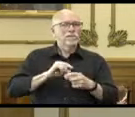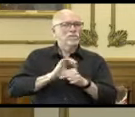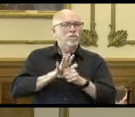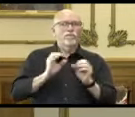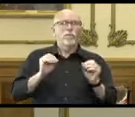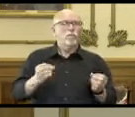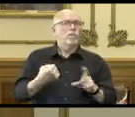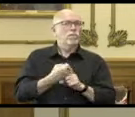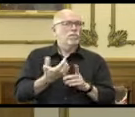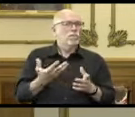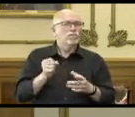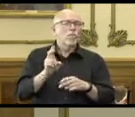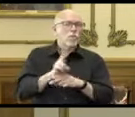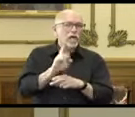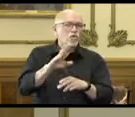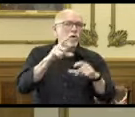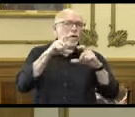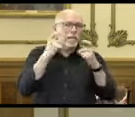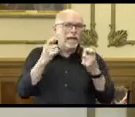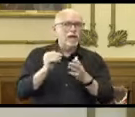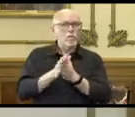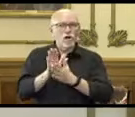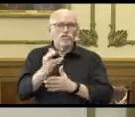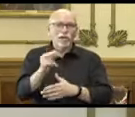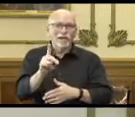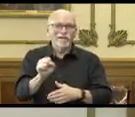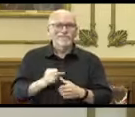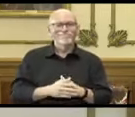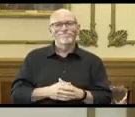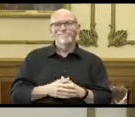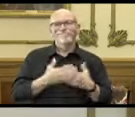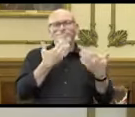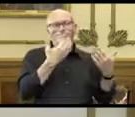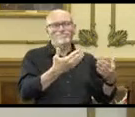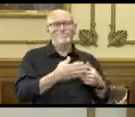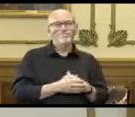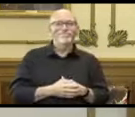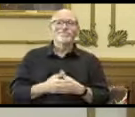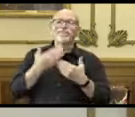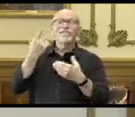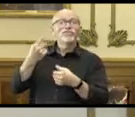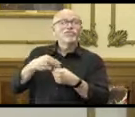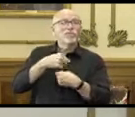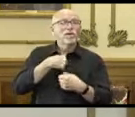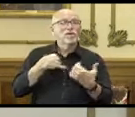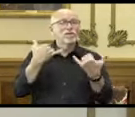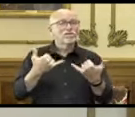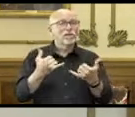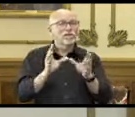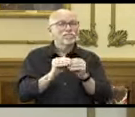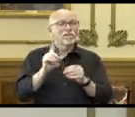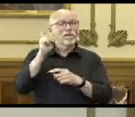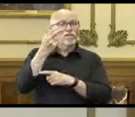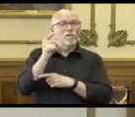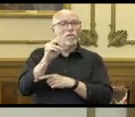So wear your masks, wash your hands. Thank you, Dr. Cole. Thank you for joining today's briefing.